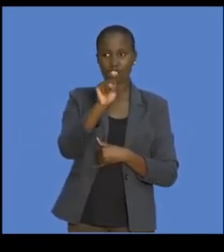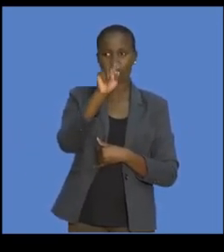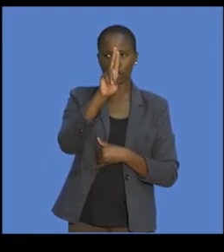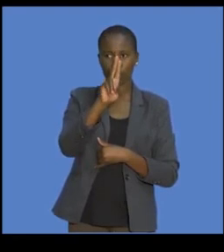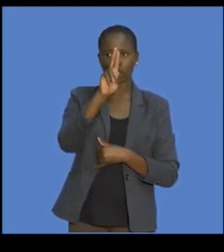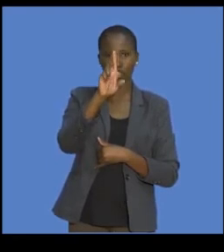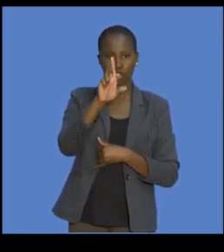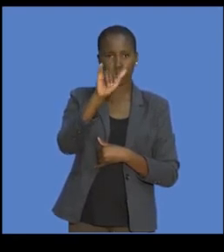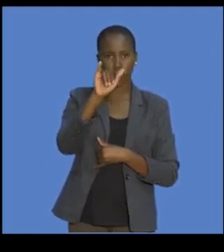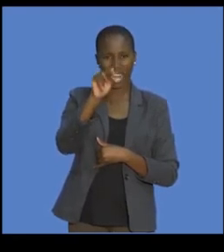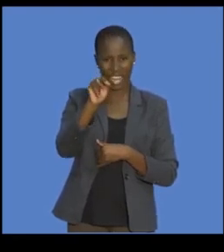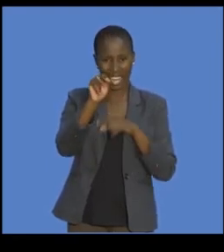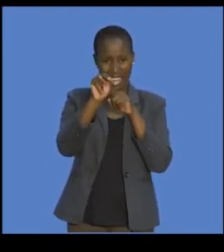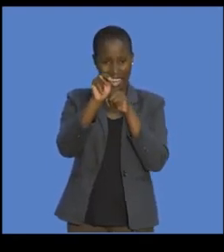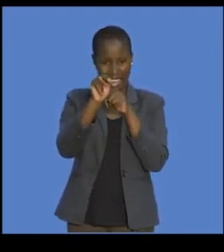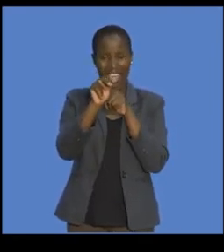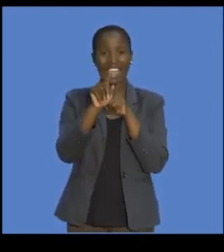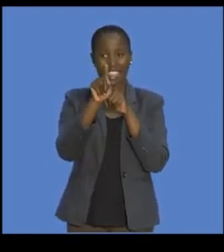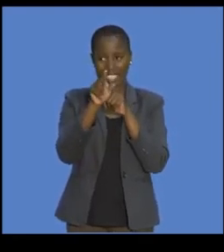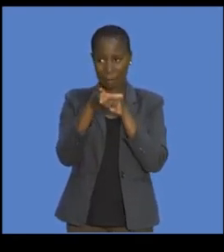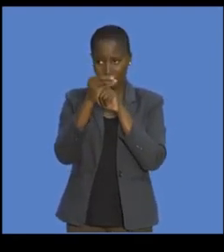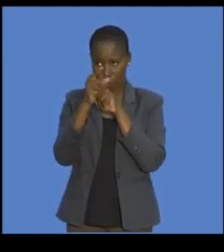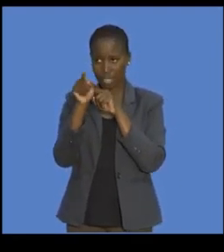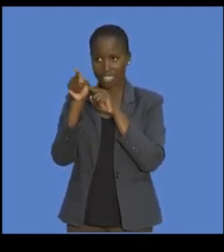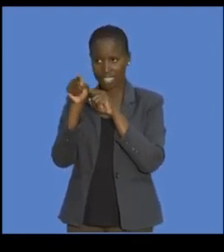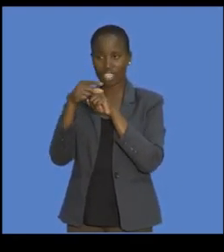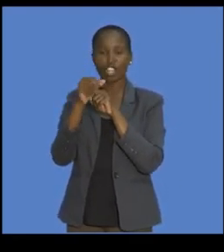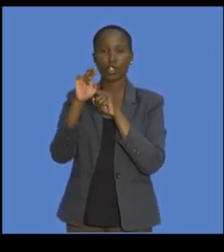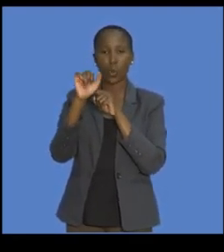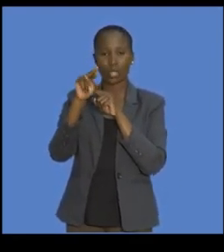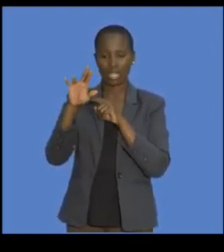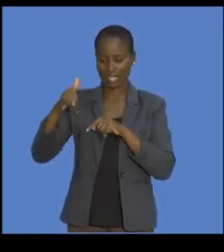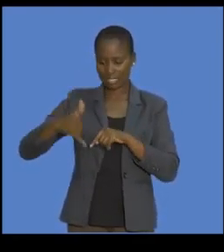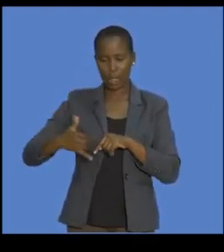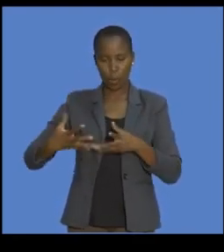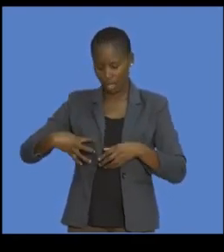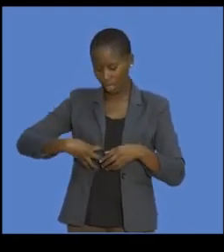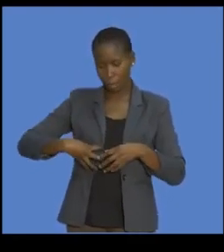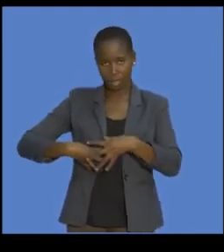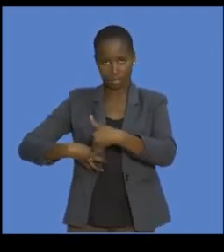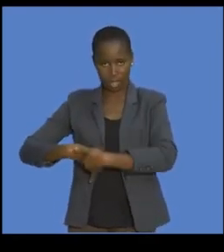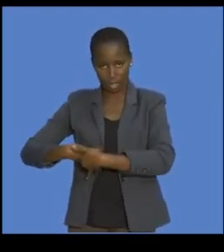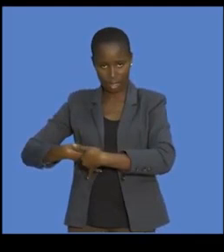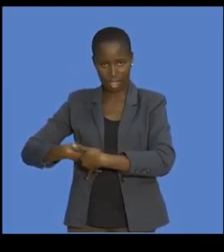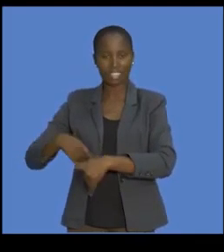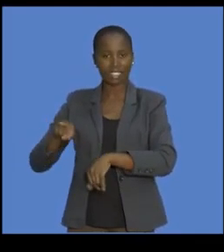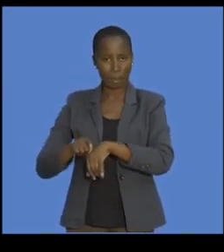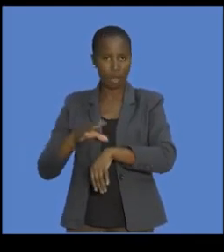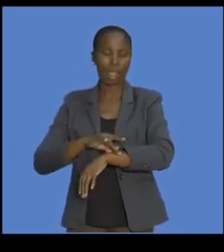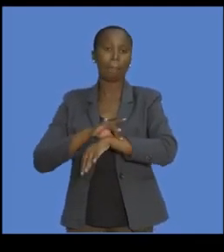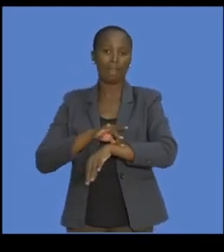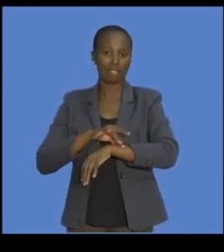convert the glucose and store that in the liver and muscles. So the glucose is converted into